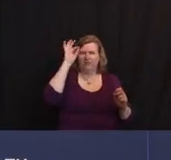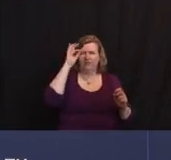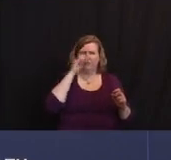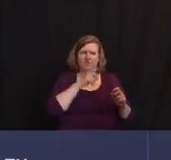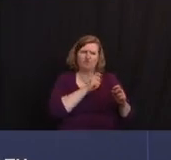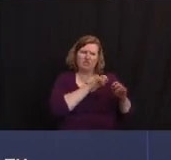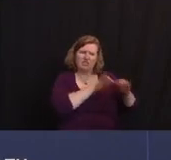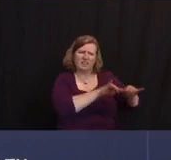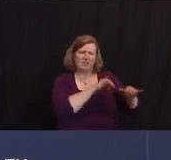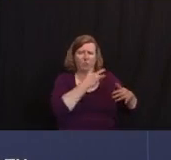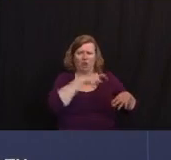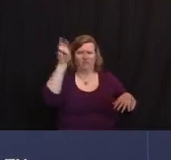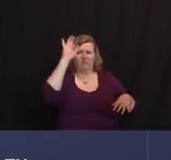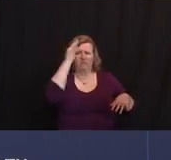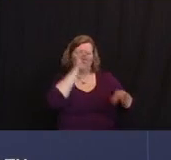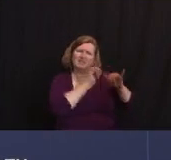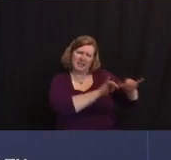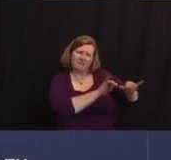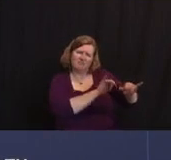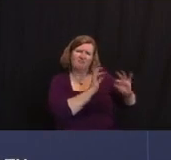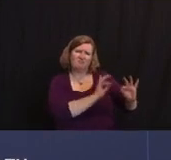Thank you for that. Thanks to everybody.